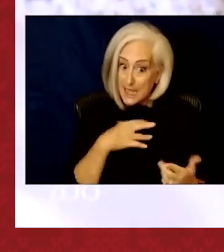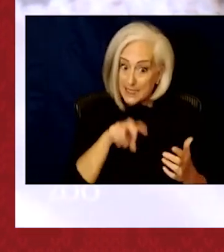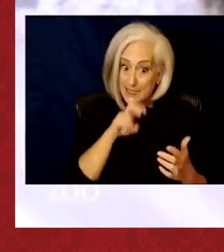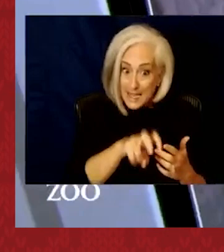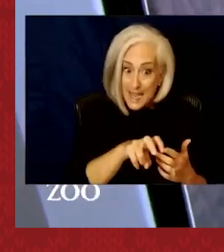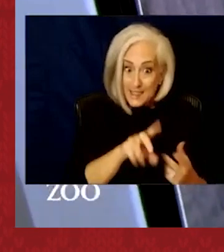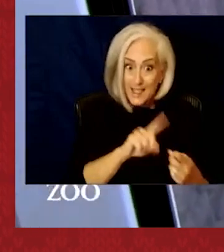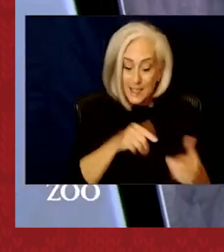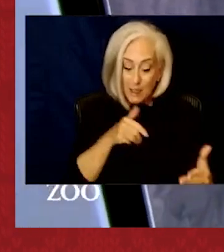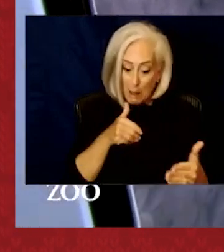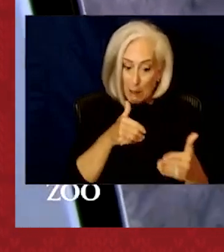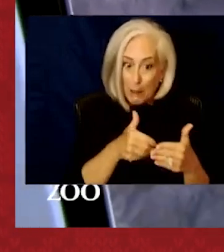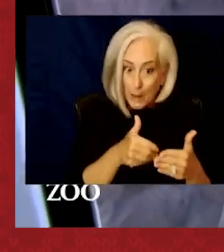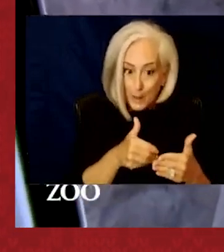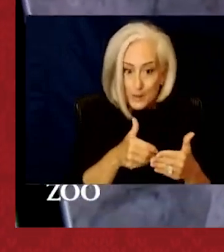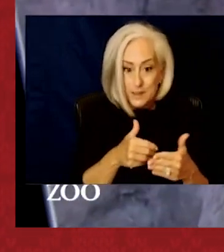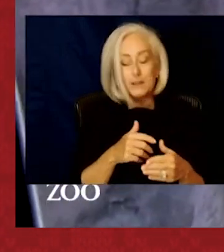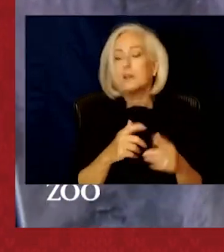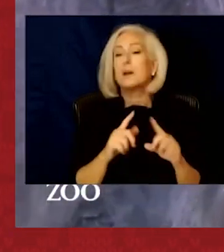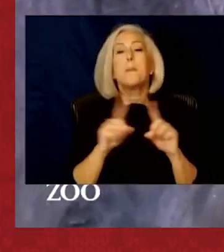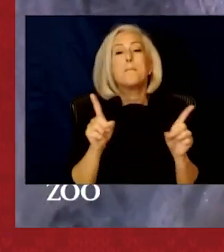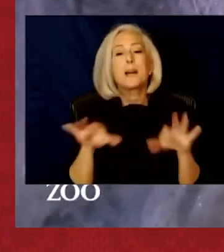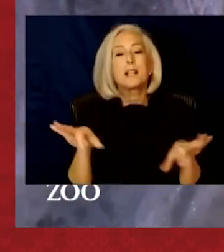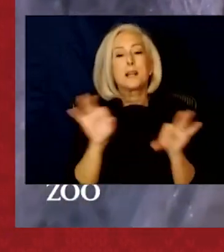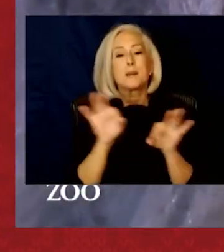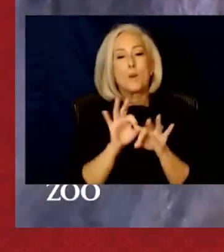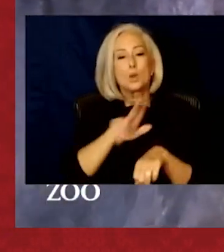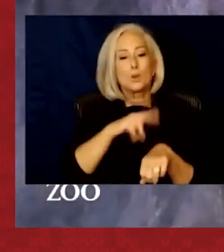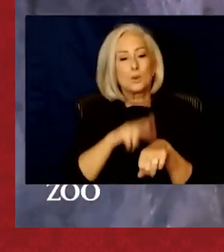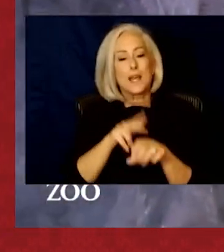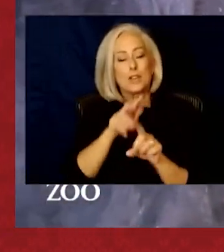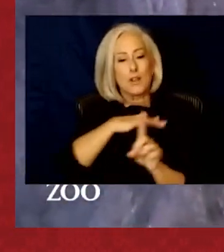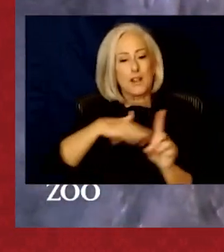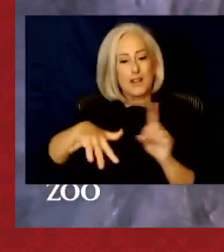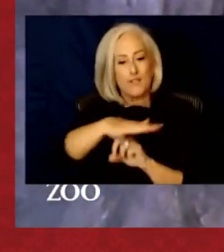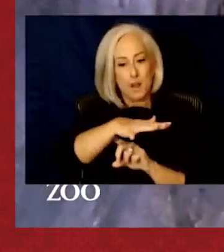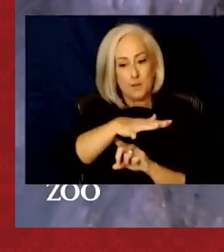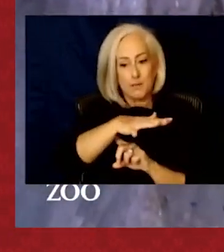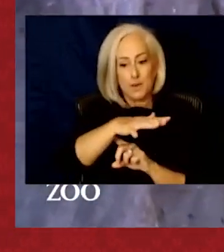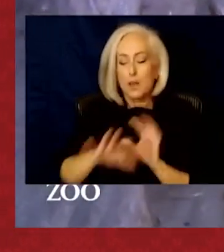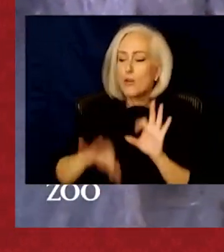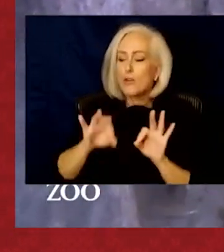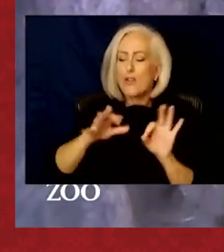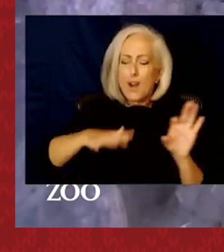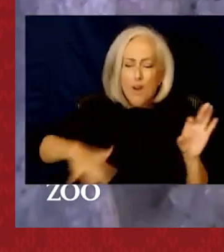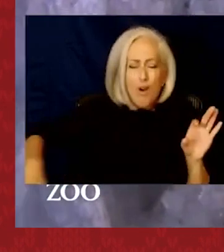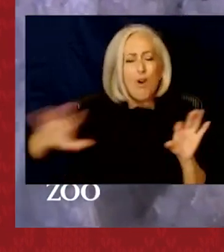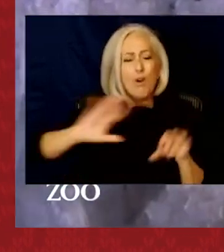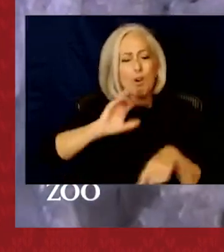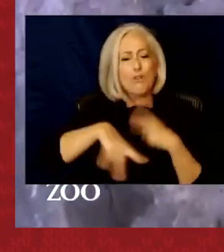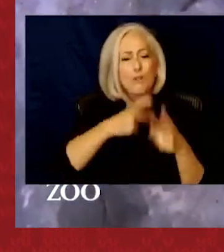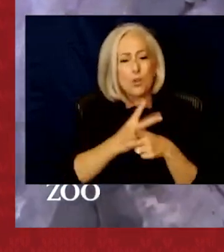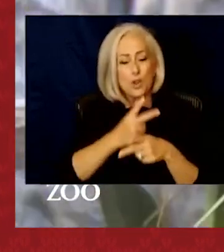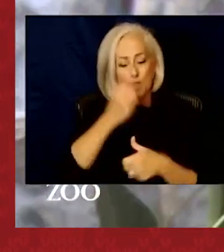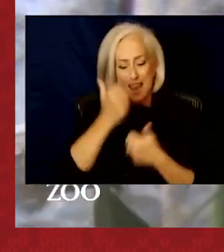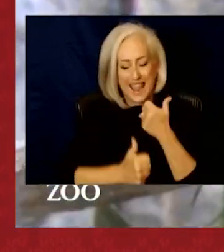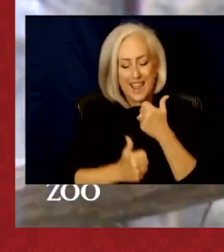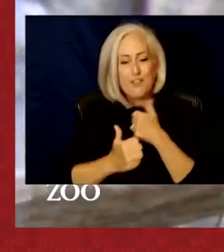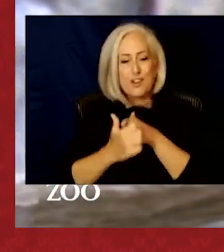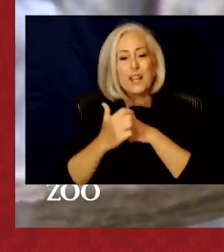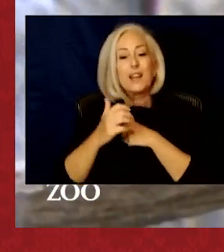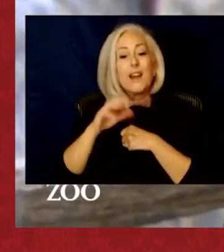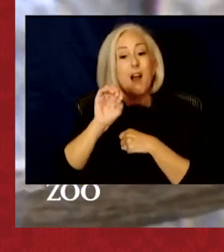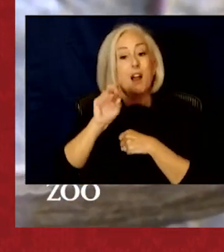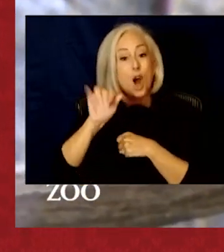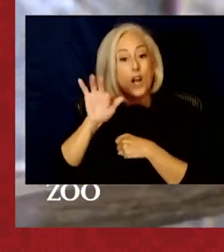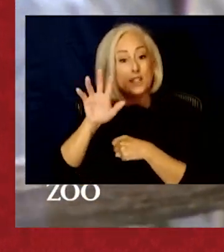very important to the natural environment. Snakes are found throughout the world, existing on every continent except Antarctica. And throughout